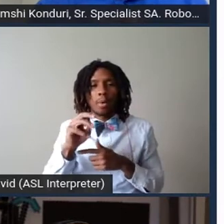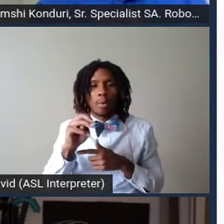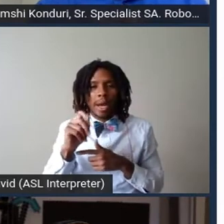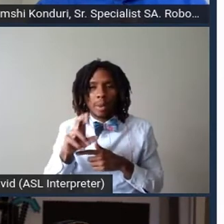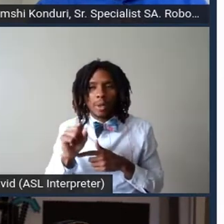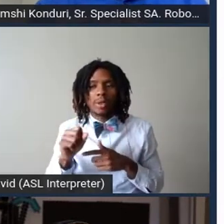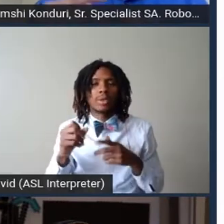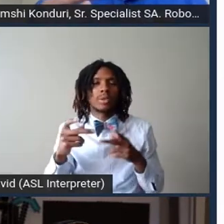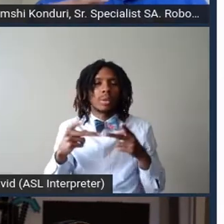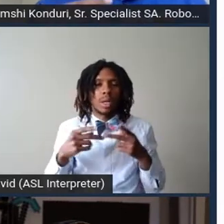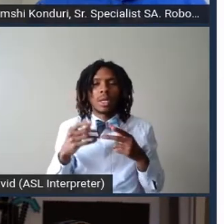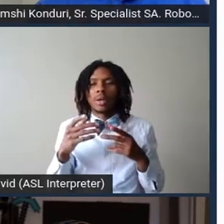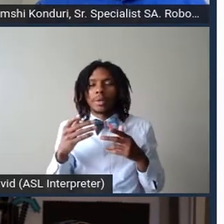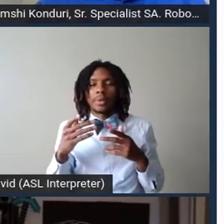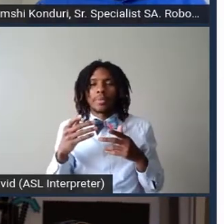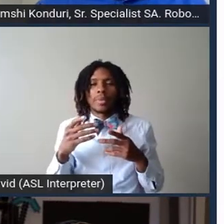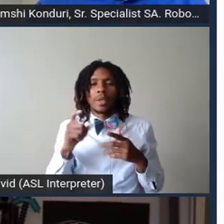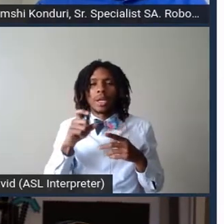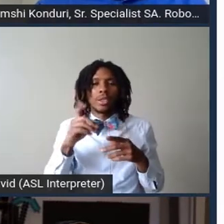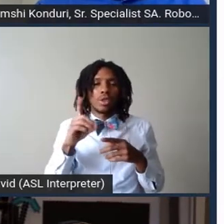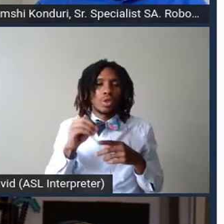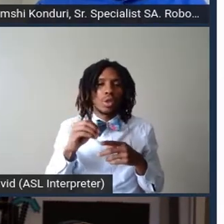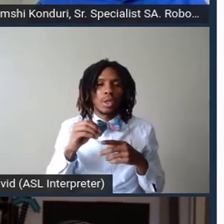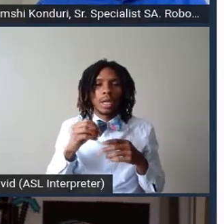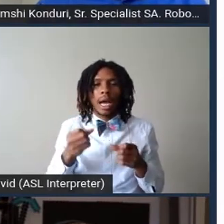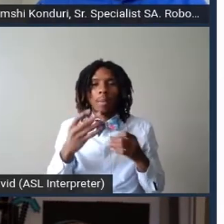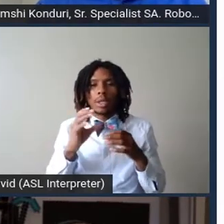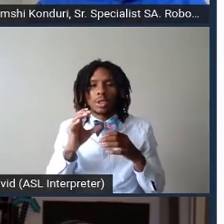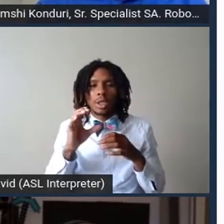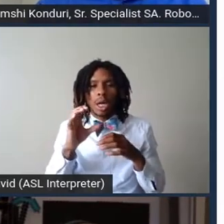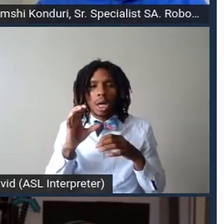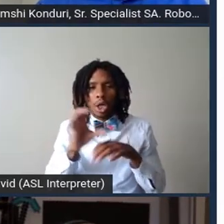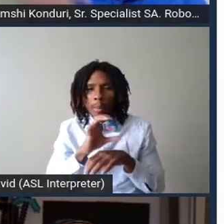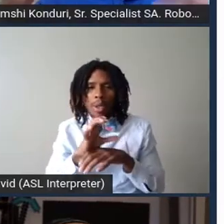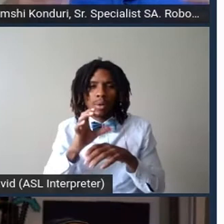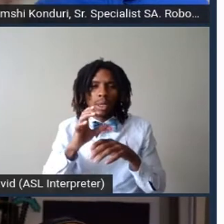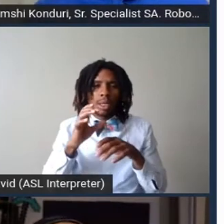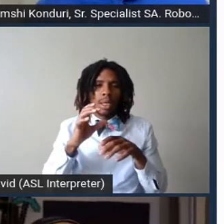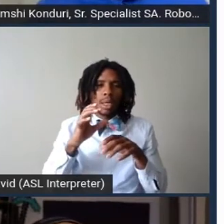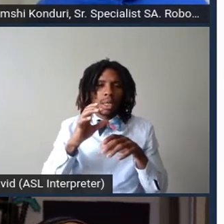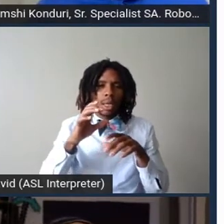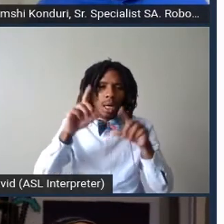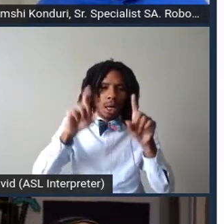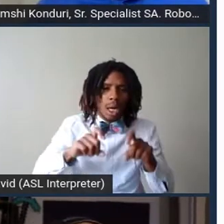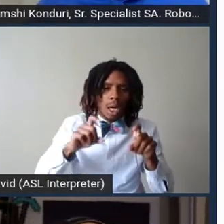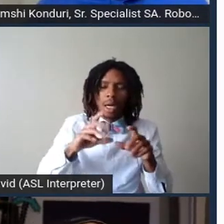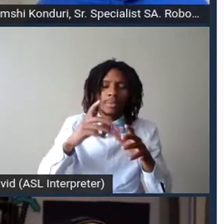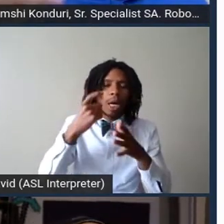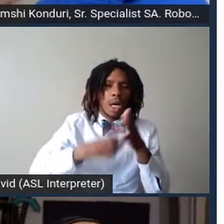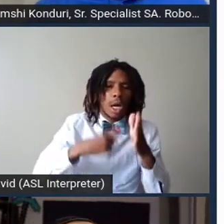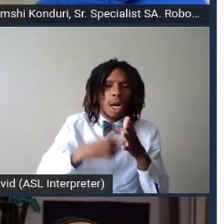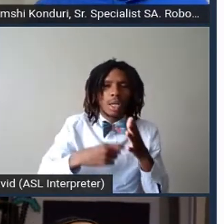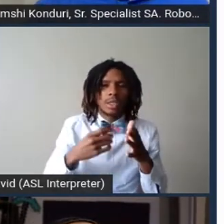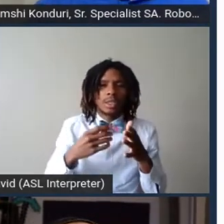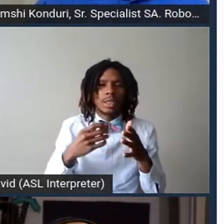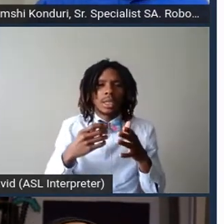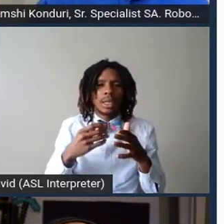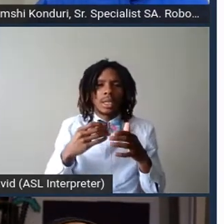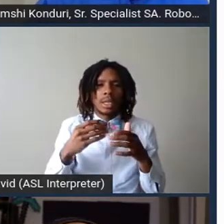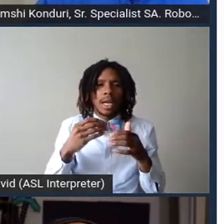you to, provide how much compute and cost it's going to cost you to do this, how much parallelization you want to provide, and all that